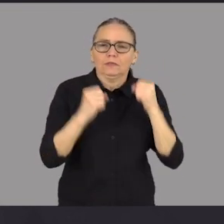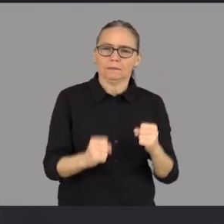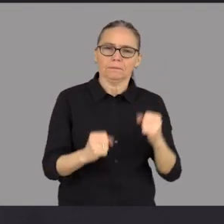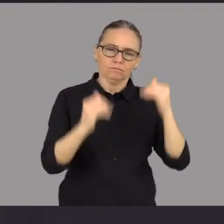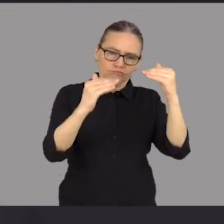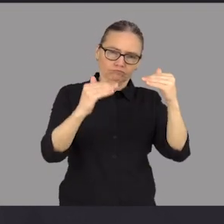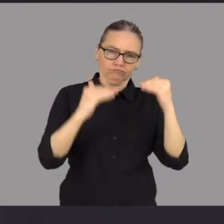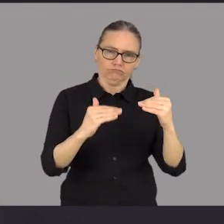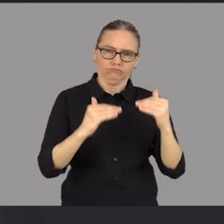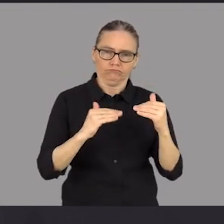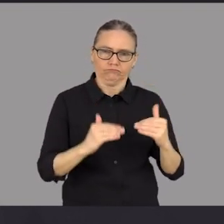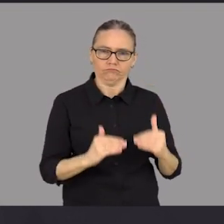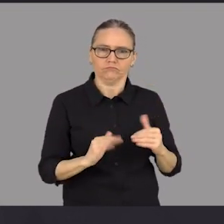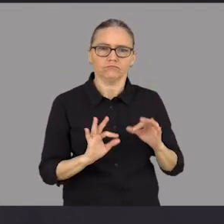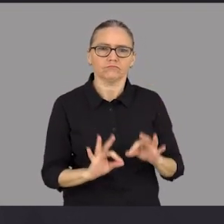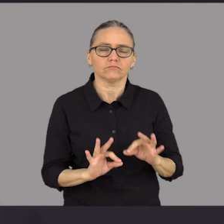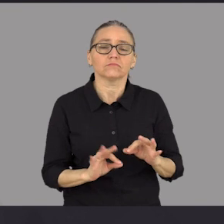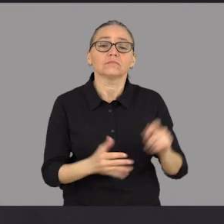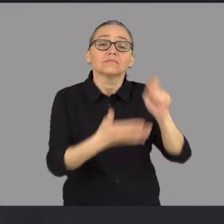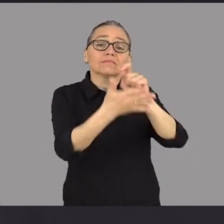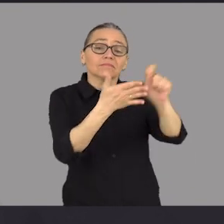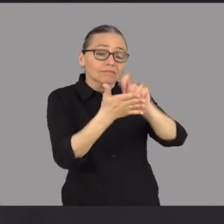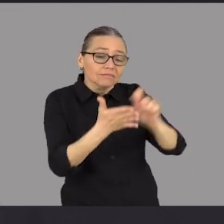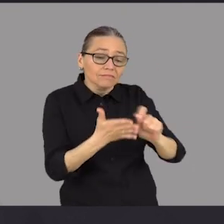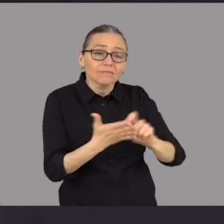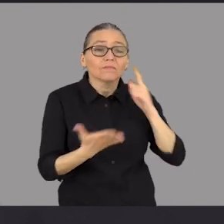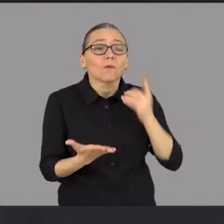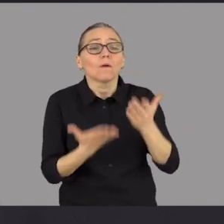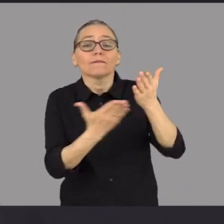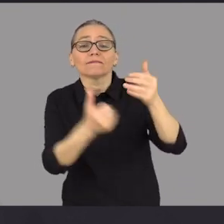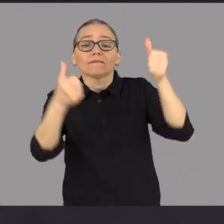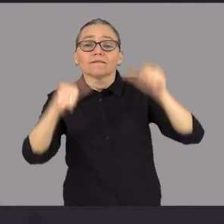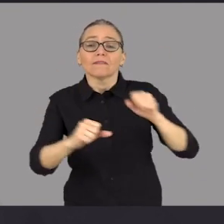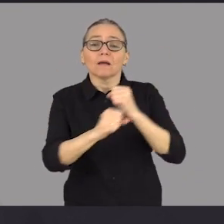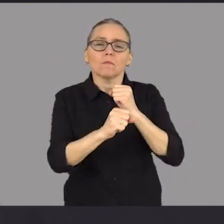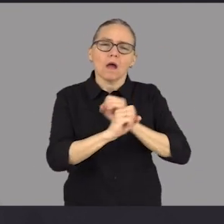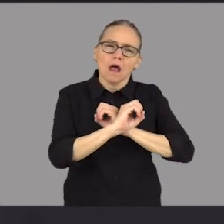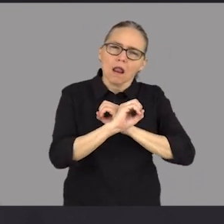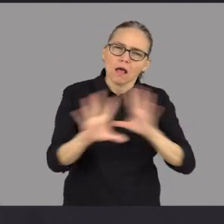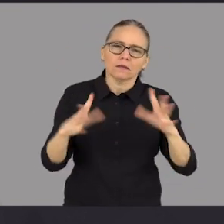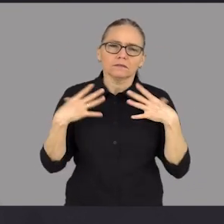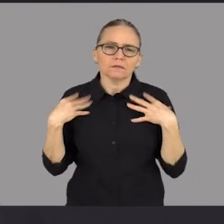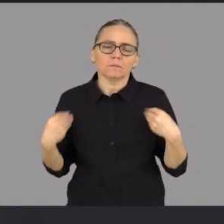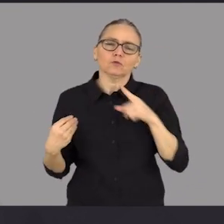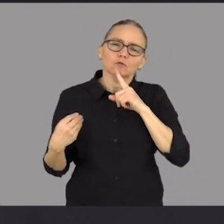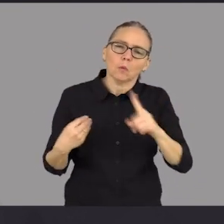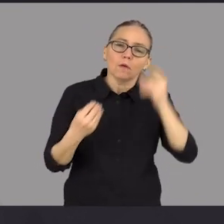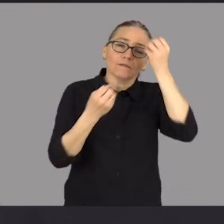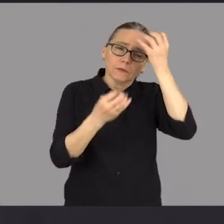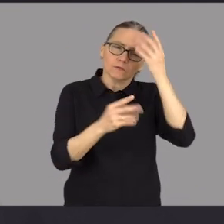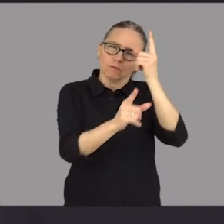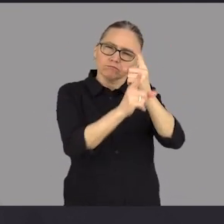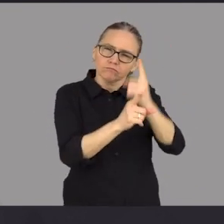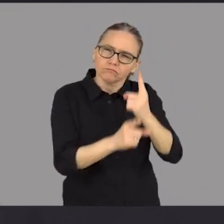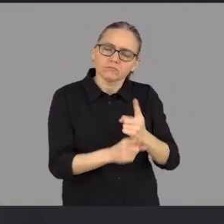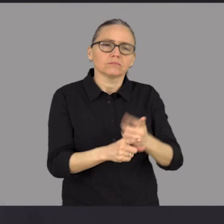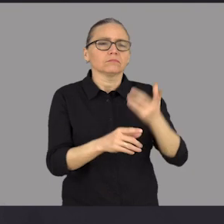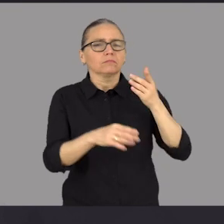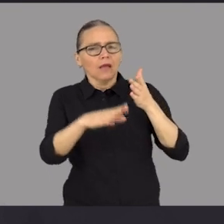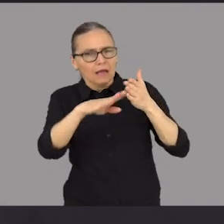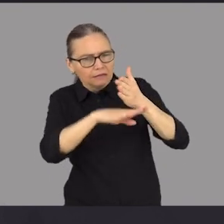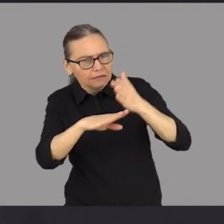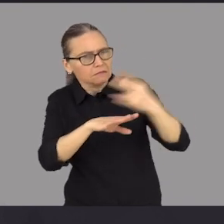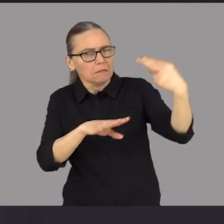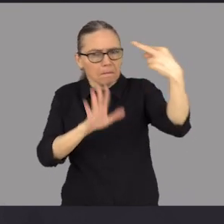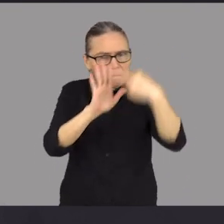posting is written in plain language whenever possible. Writing job postings in plain language can help ensure